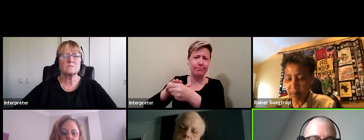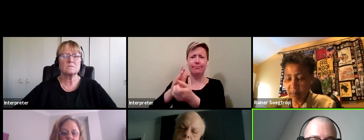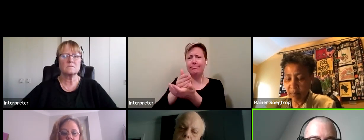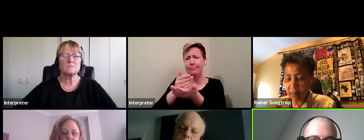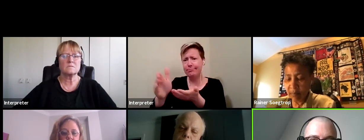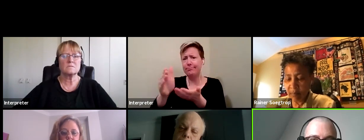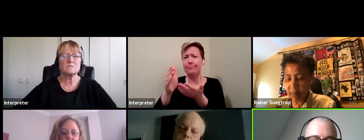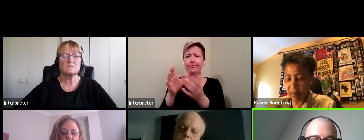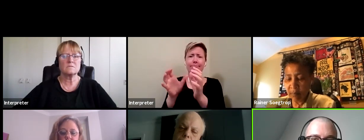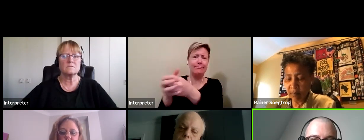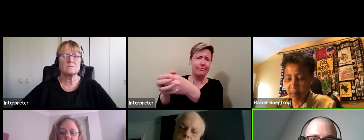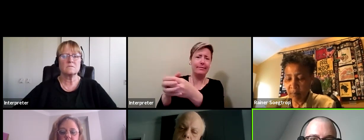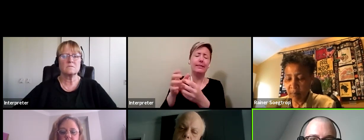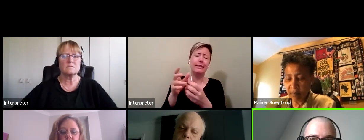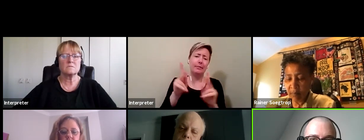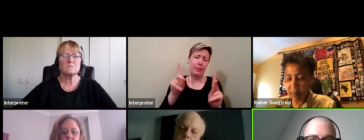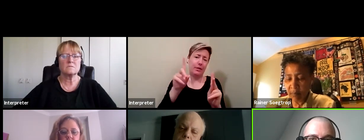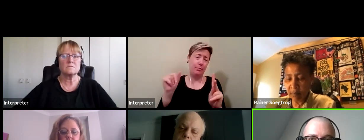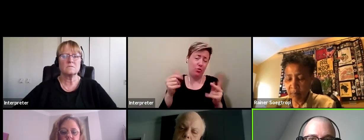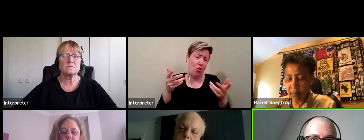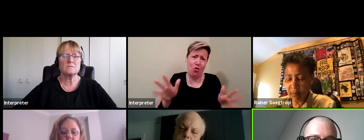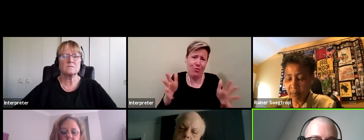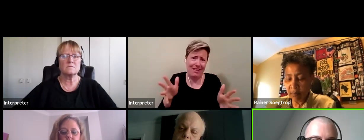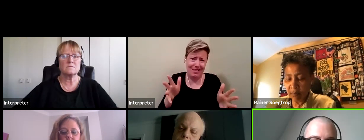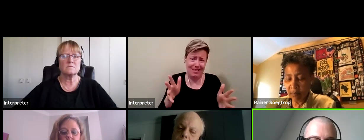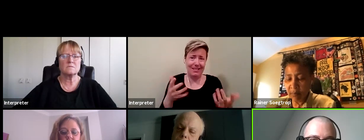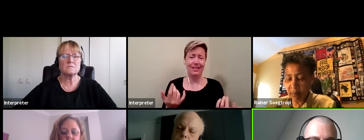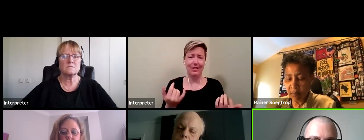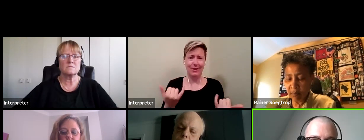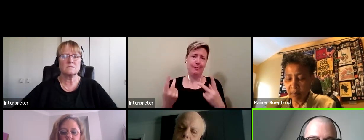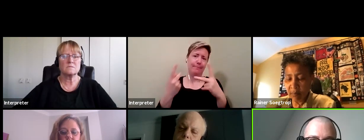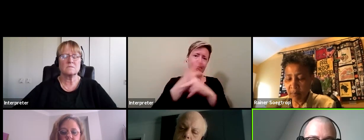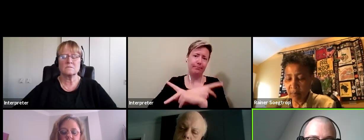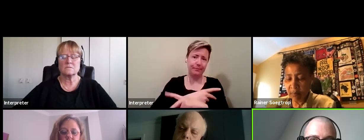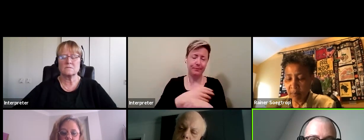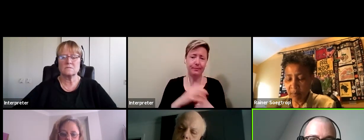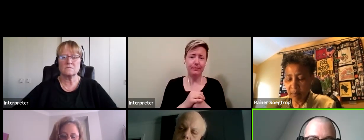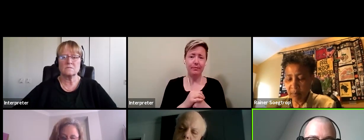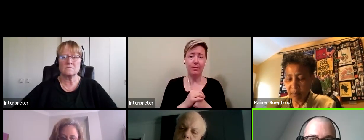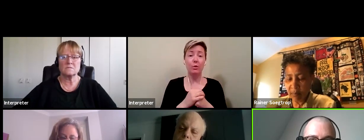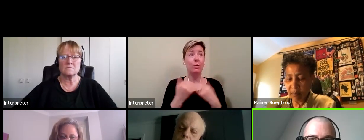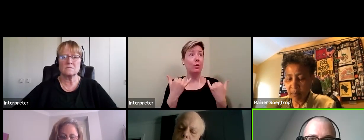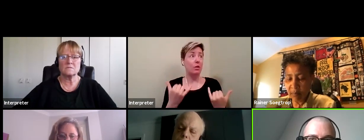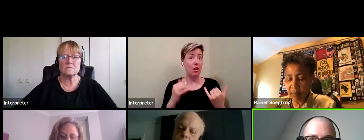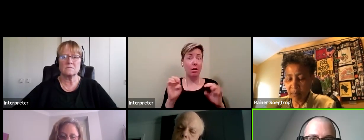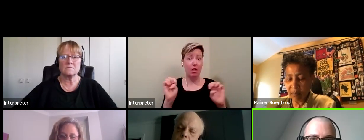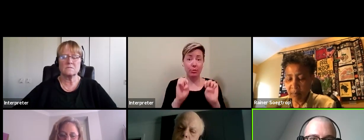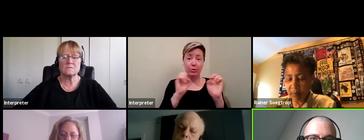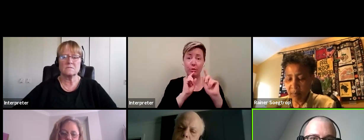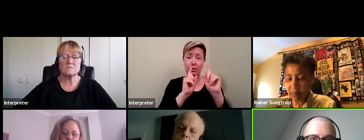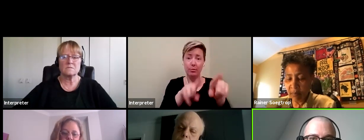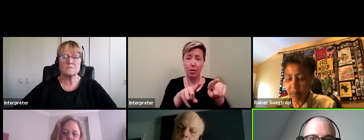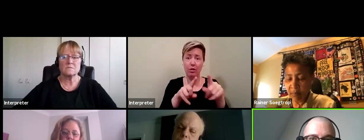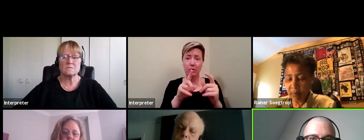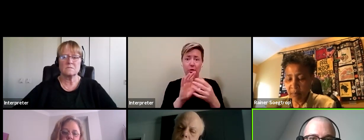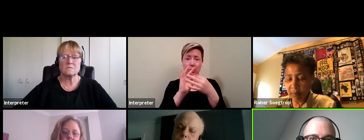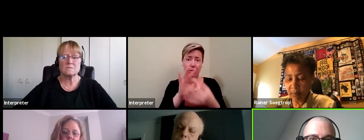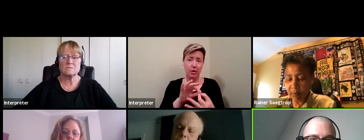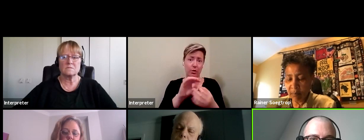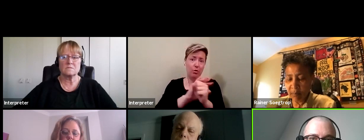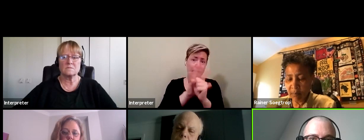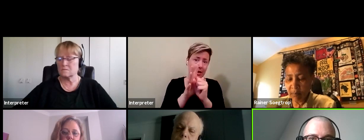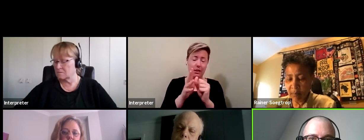And lastly, we have to keep in mind that the important and critical response measures for COVID to deal with